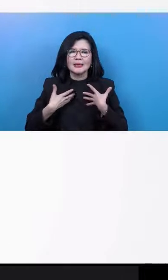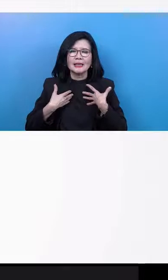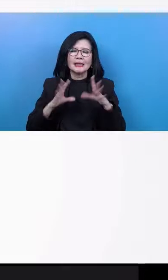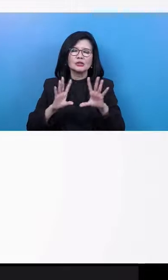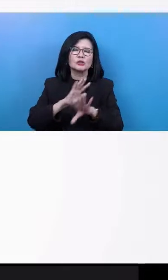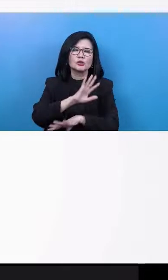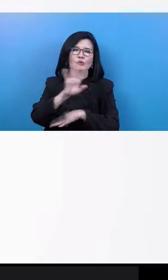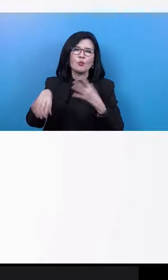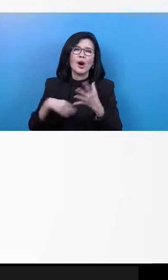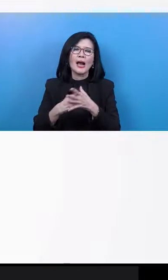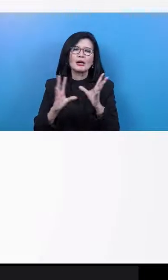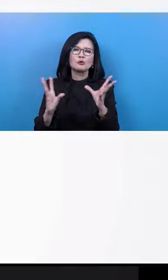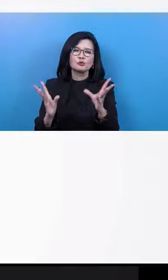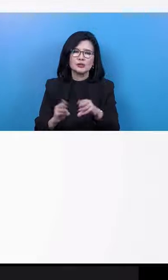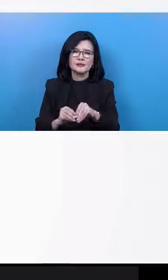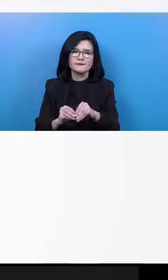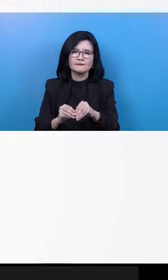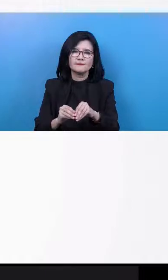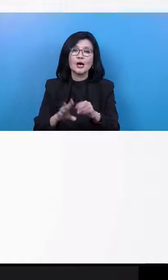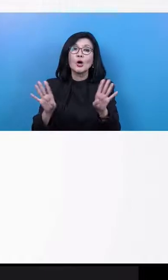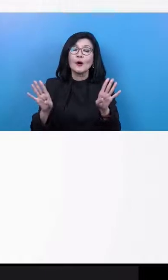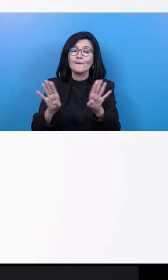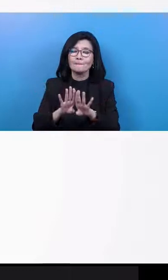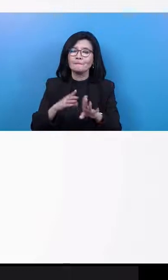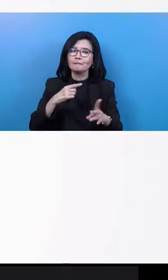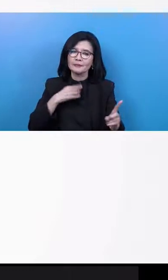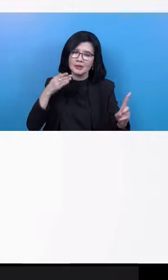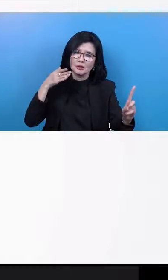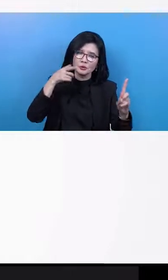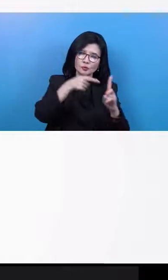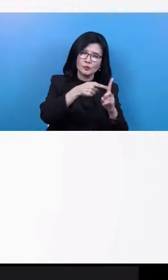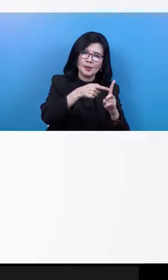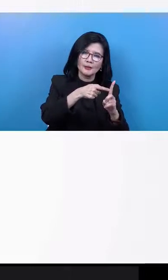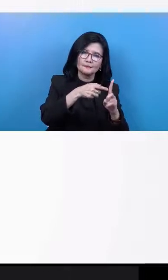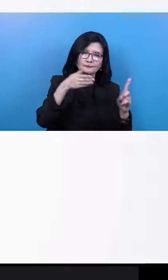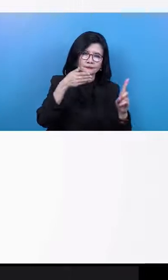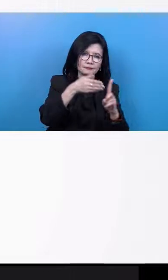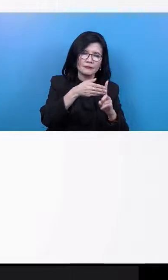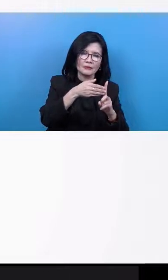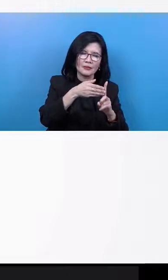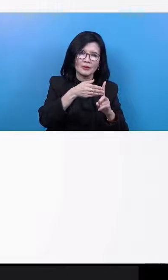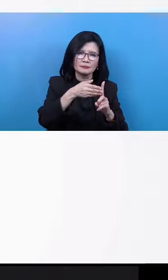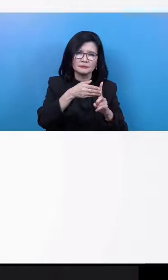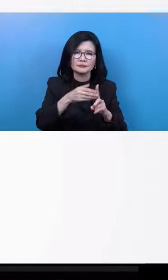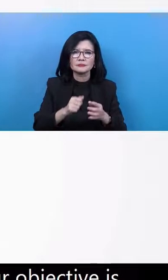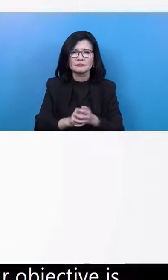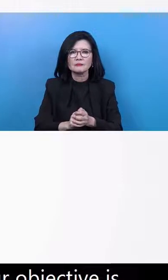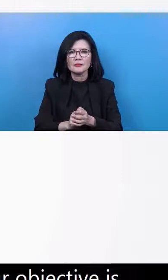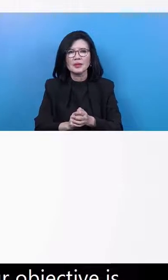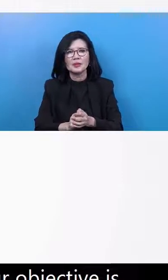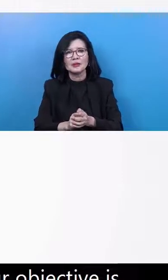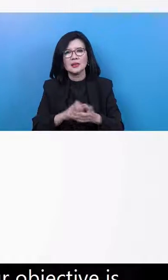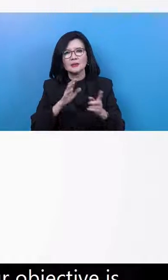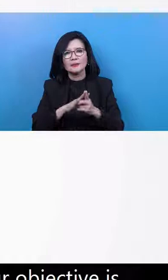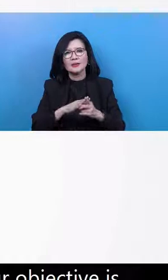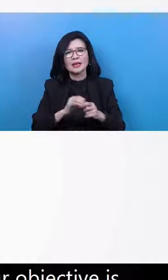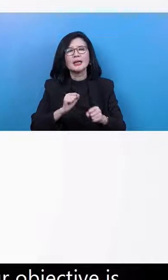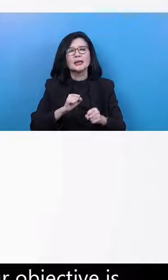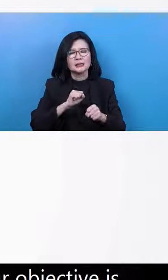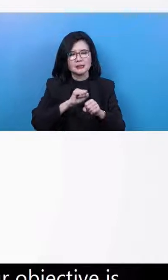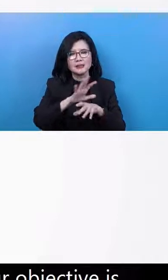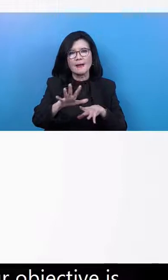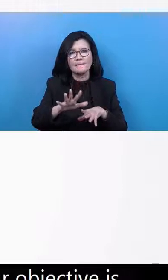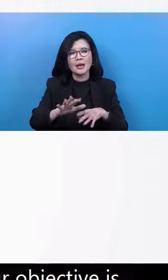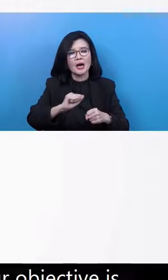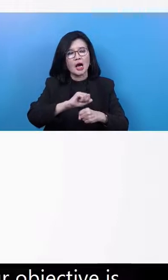inform that our objective is to alleviate the uneven impact which are caused by the pandemic, particularly on the most vulnerable